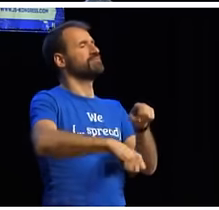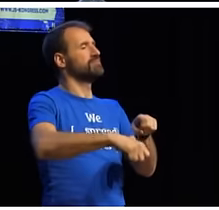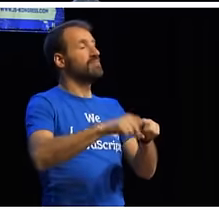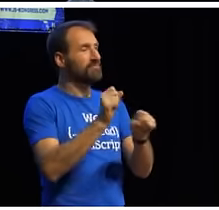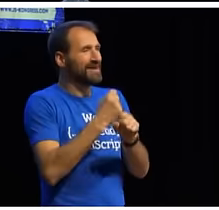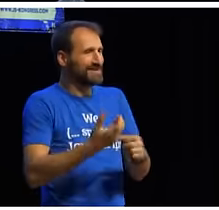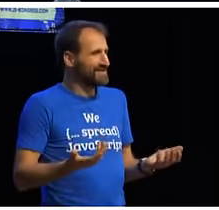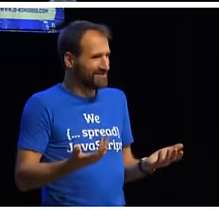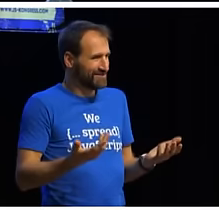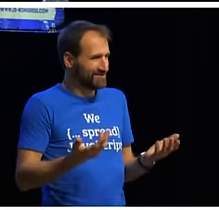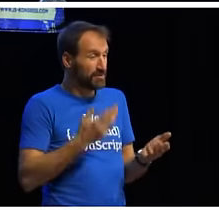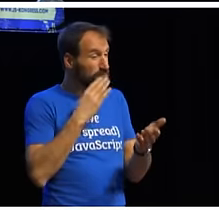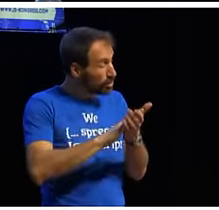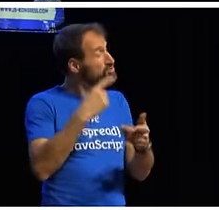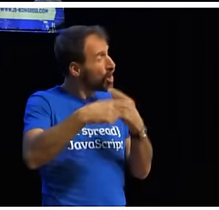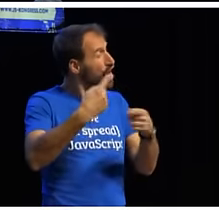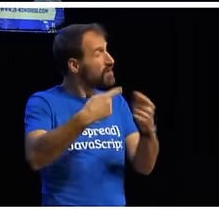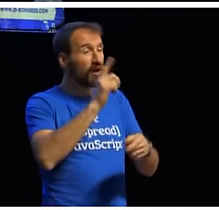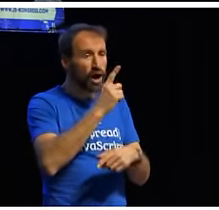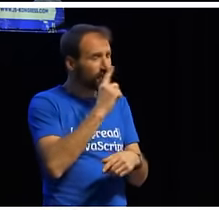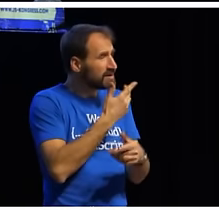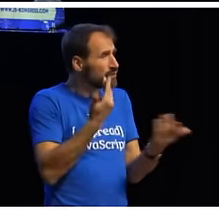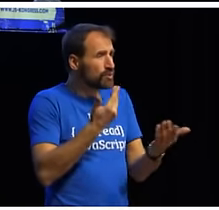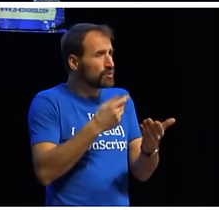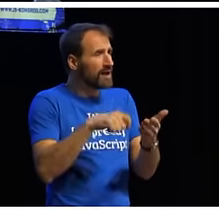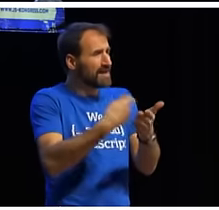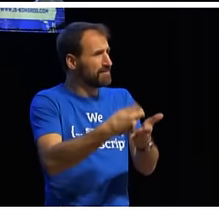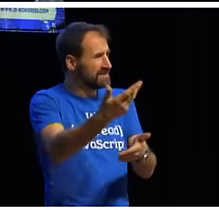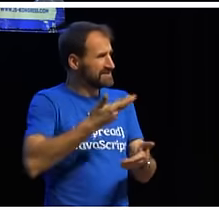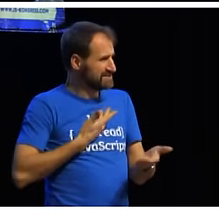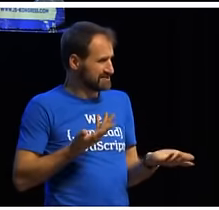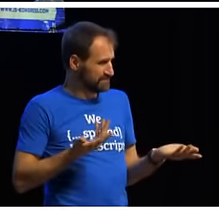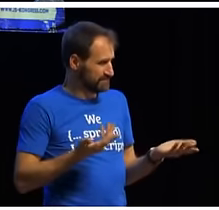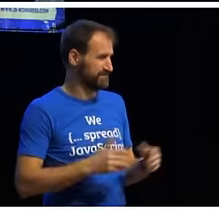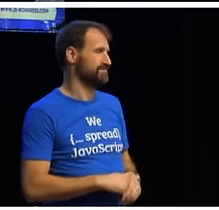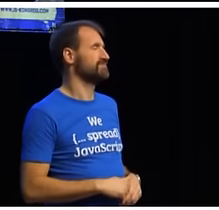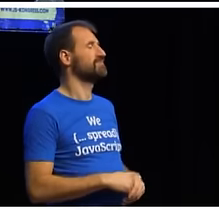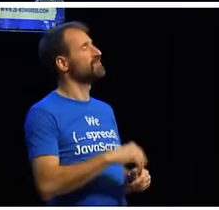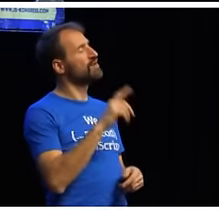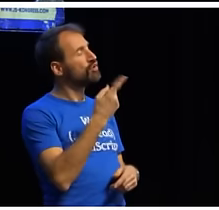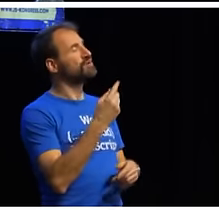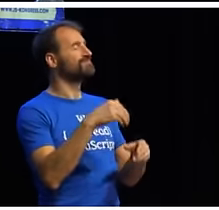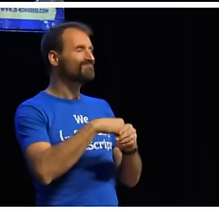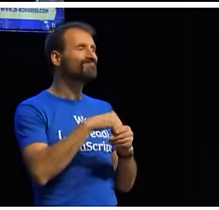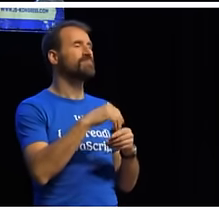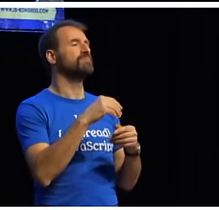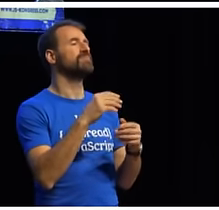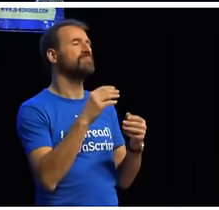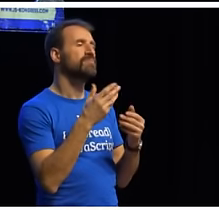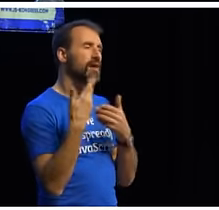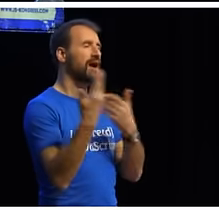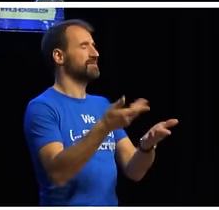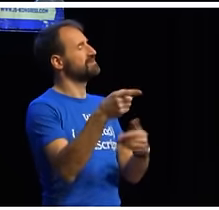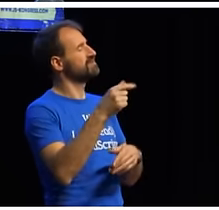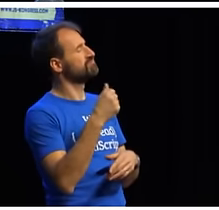the result anymore. And observables provide useful operators you can use. So you can transform